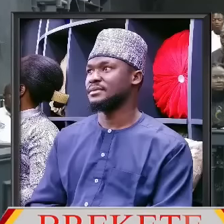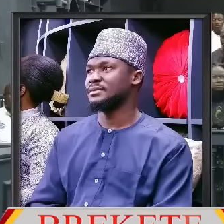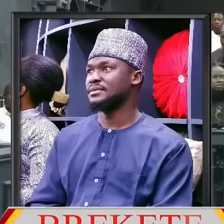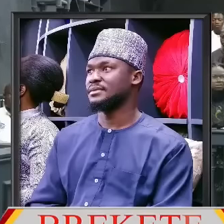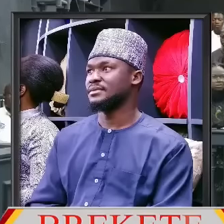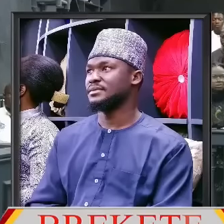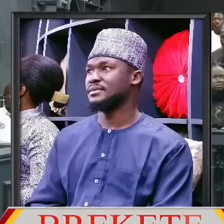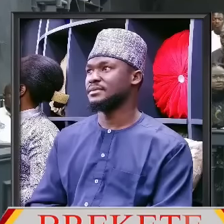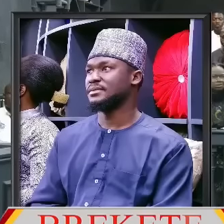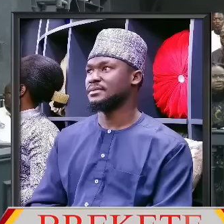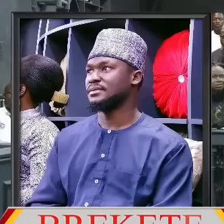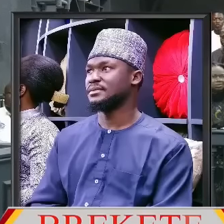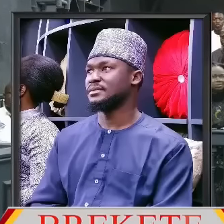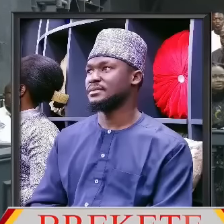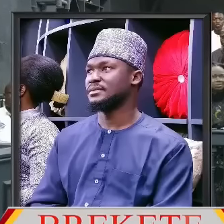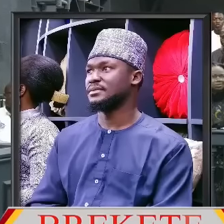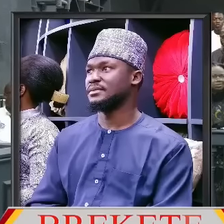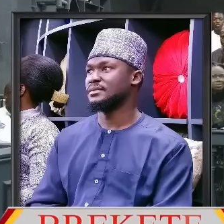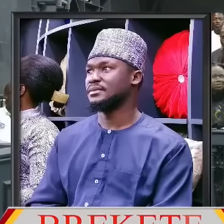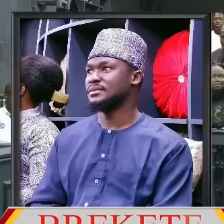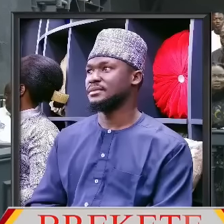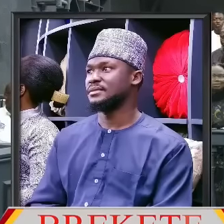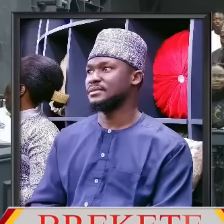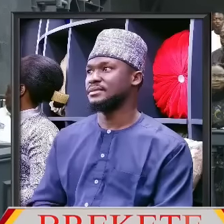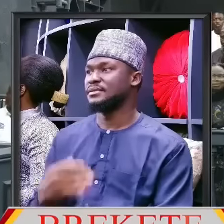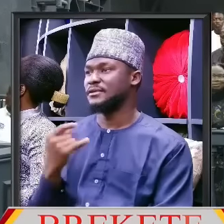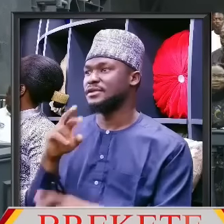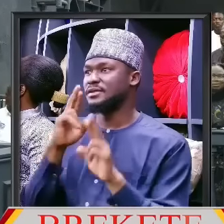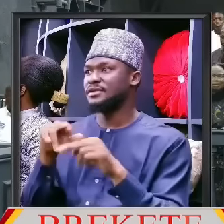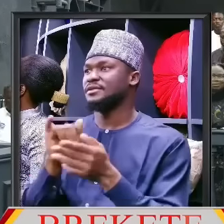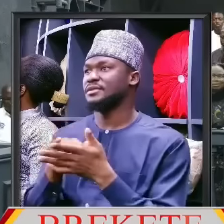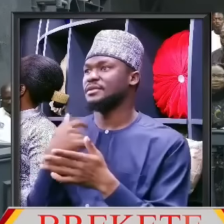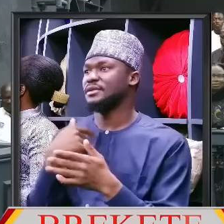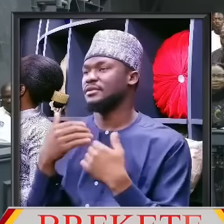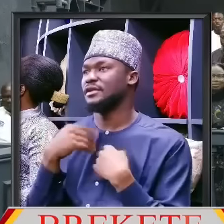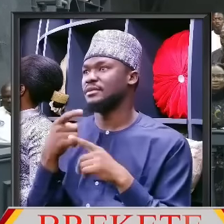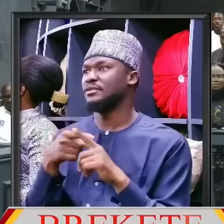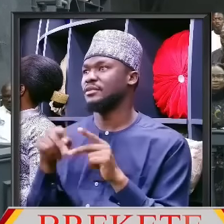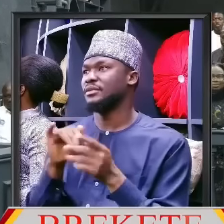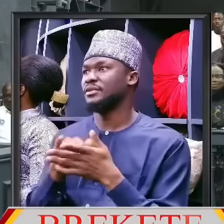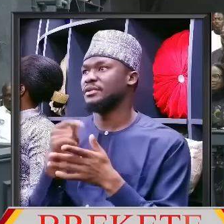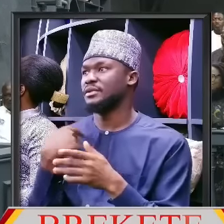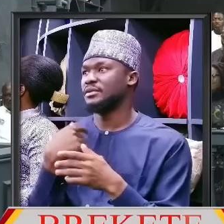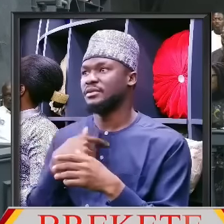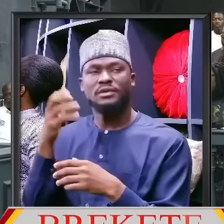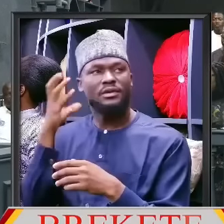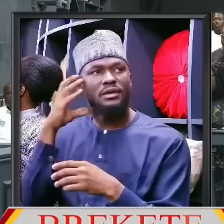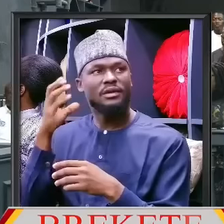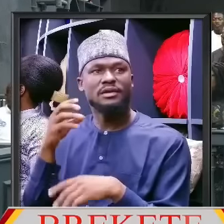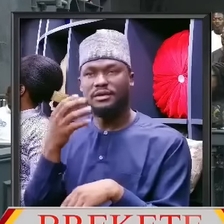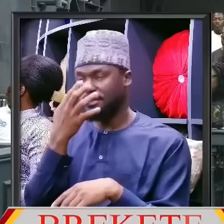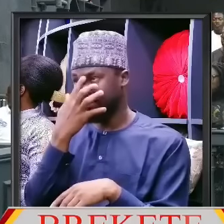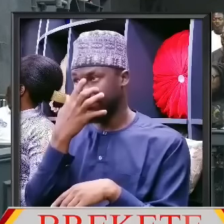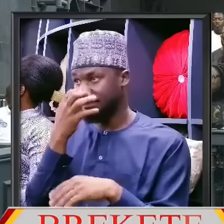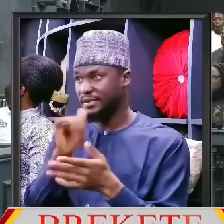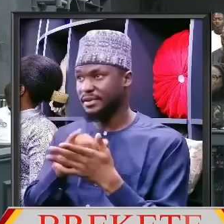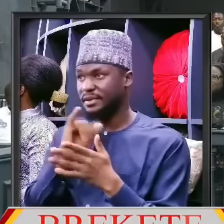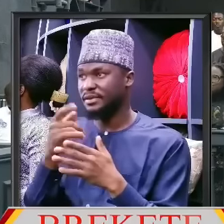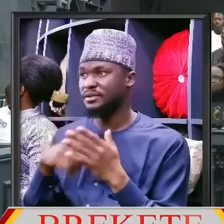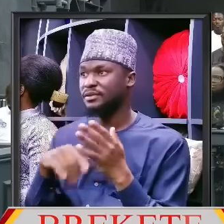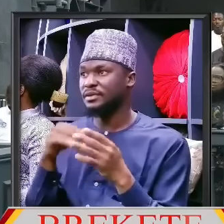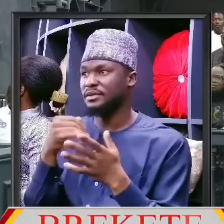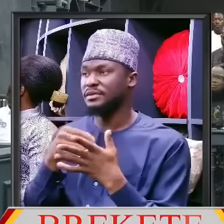the response, when will they get from the people, when will they interface with? Now, it will. And decide the